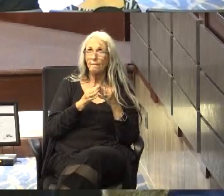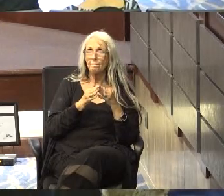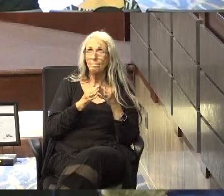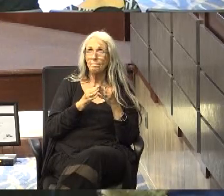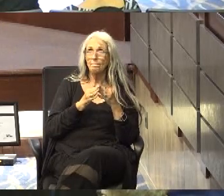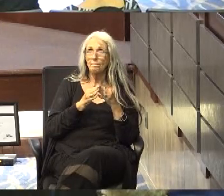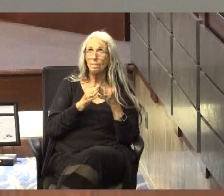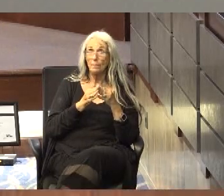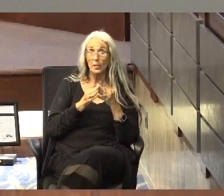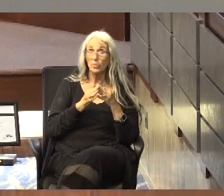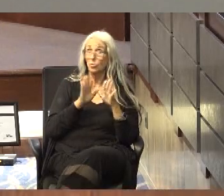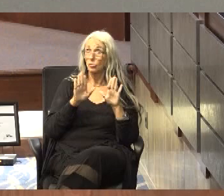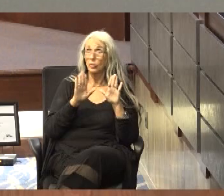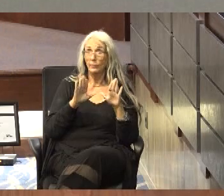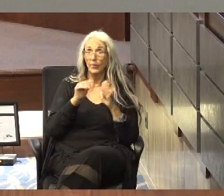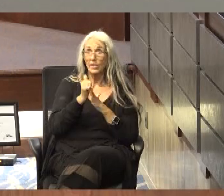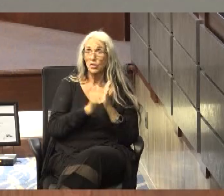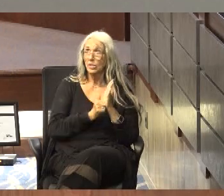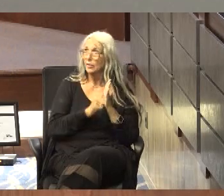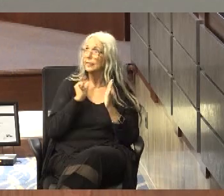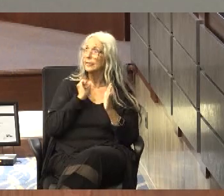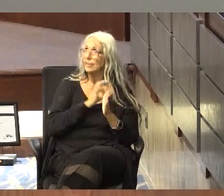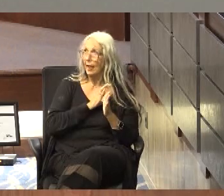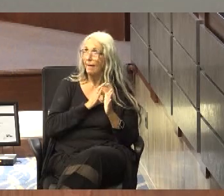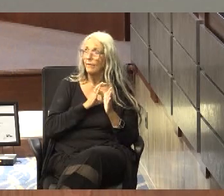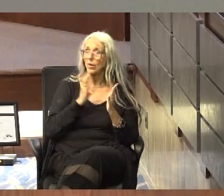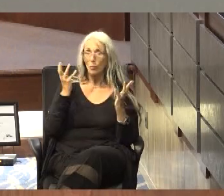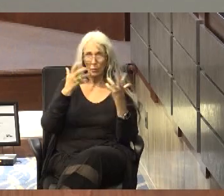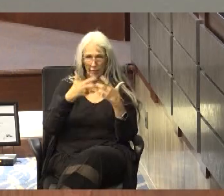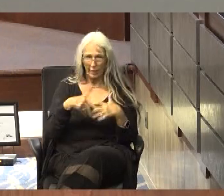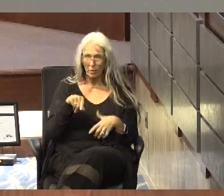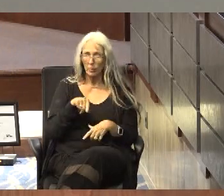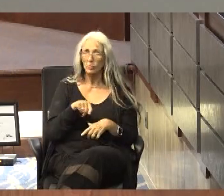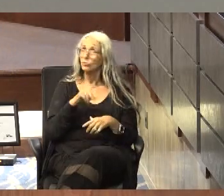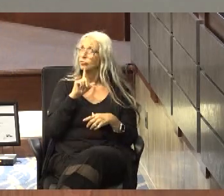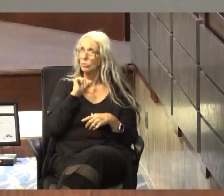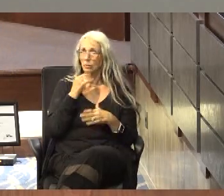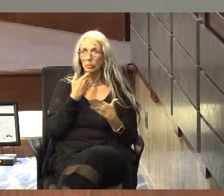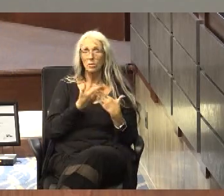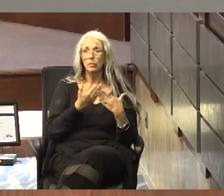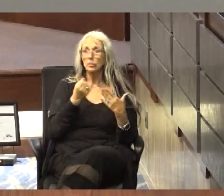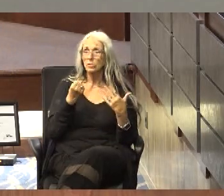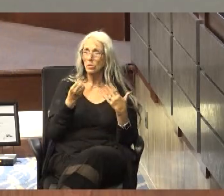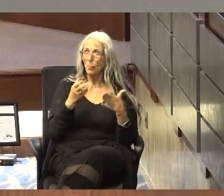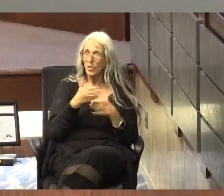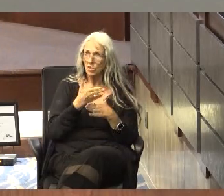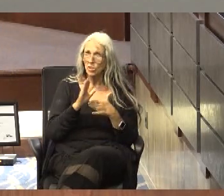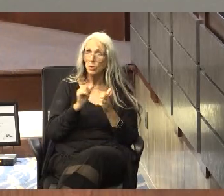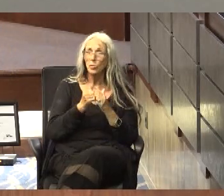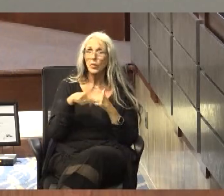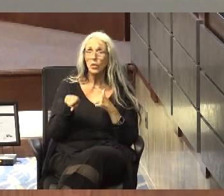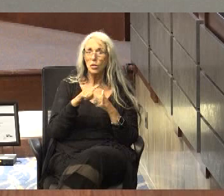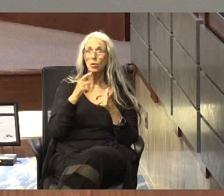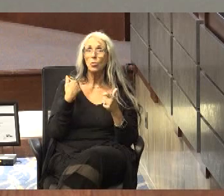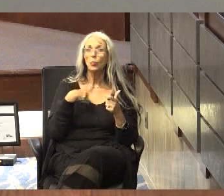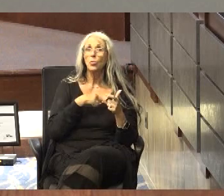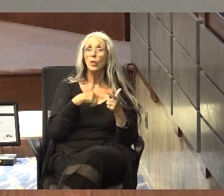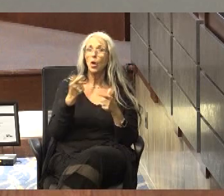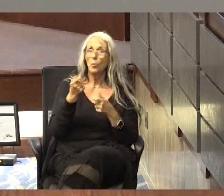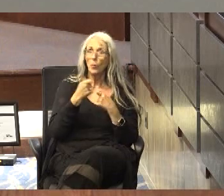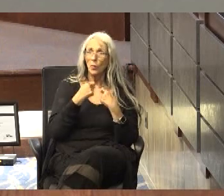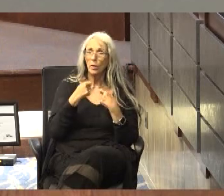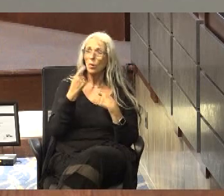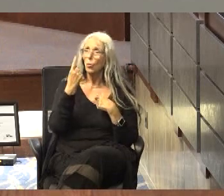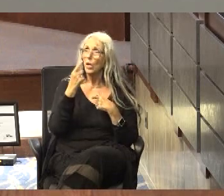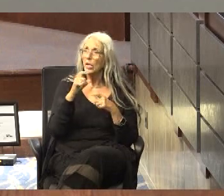it's a great agenda. Staff's done a great job putting it together, and I'm looking forward to them sharing it with you. We are pulling, we got one